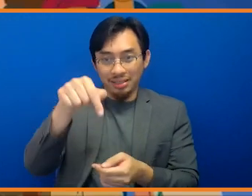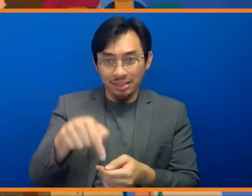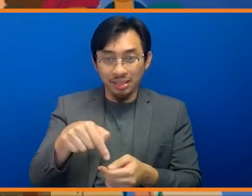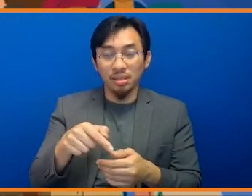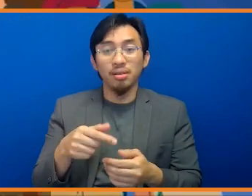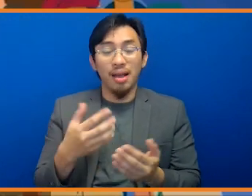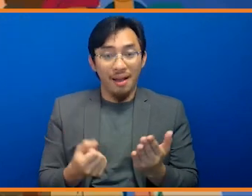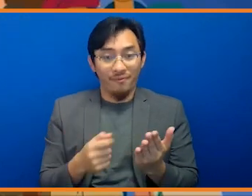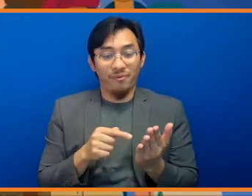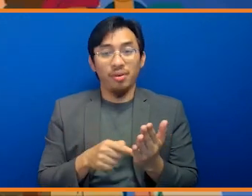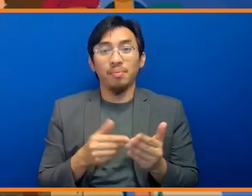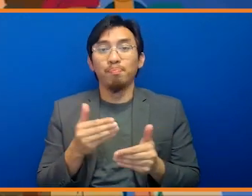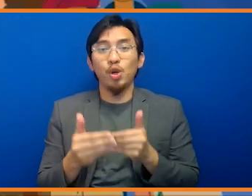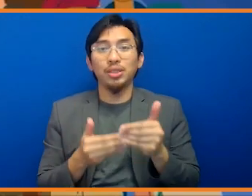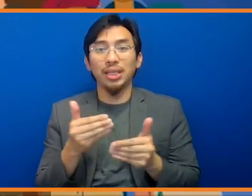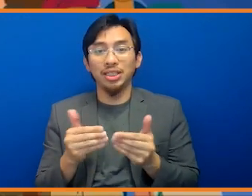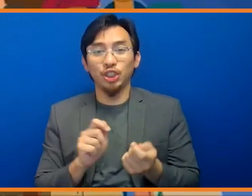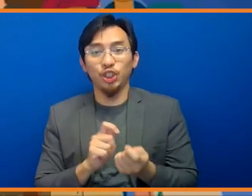process of change